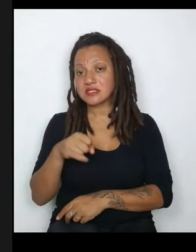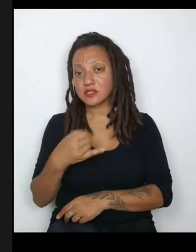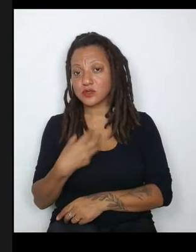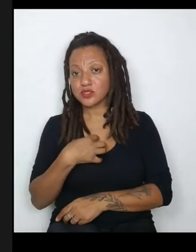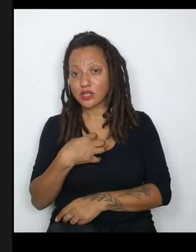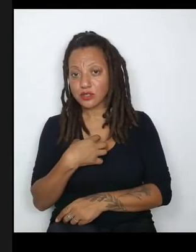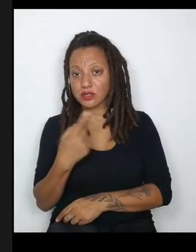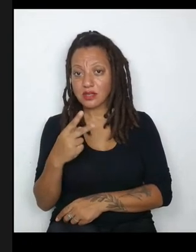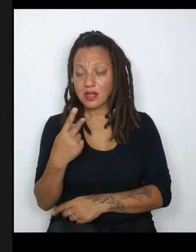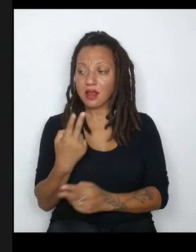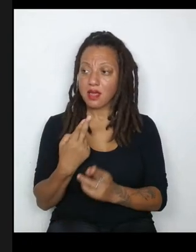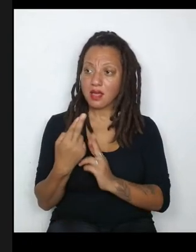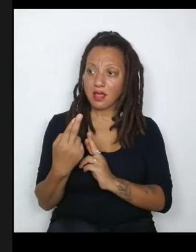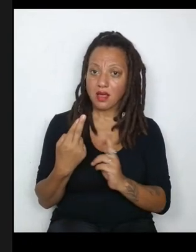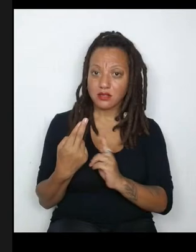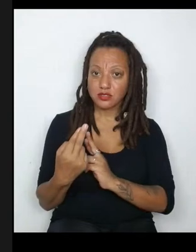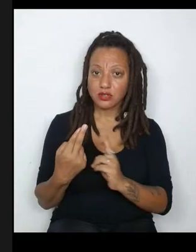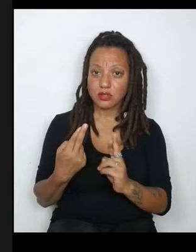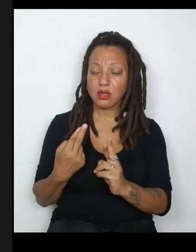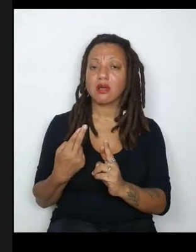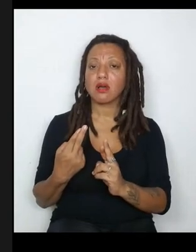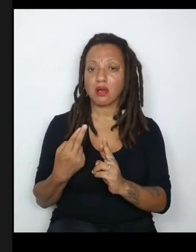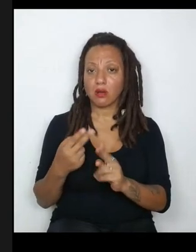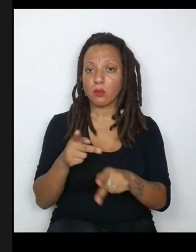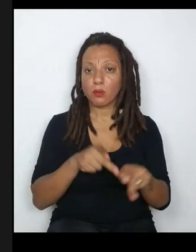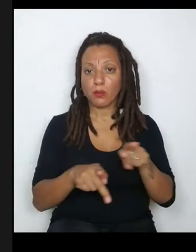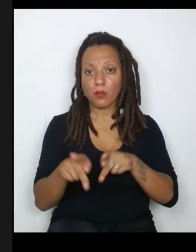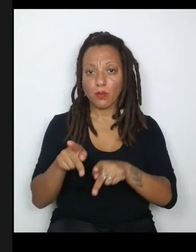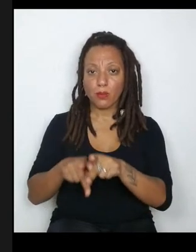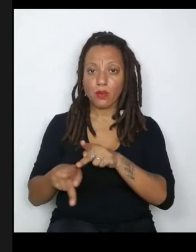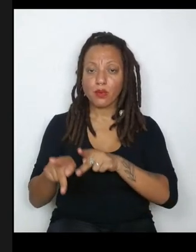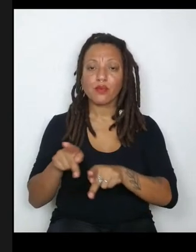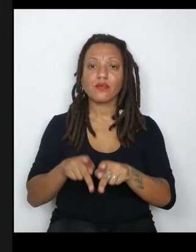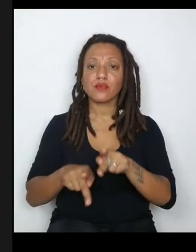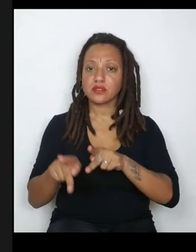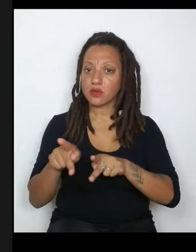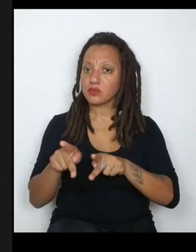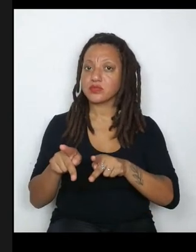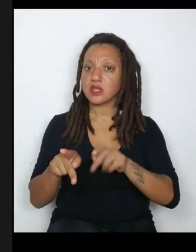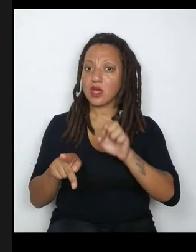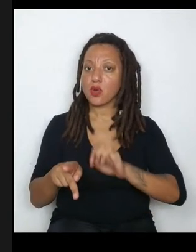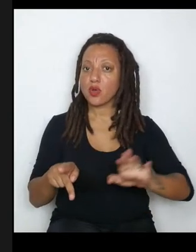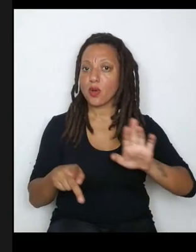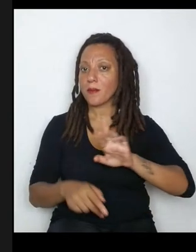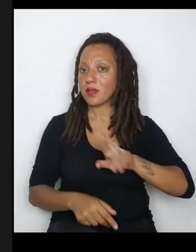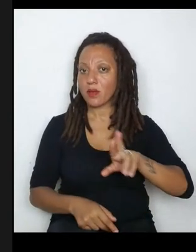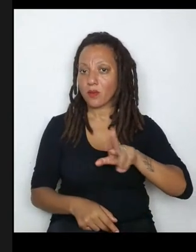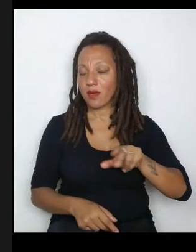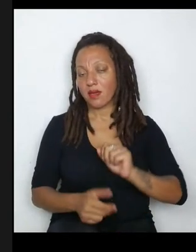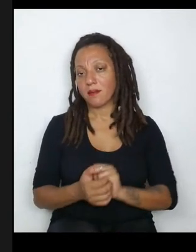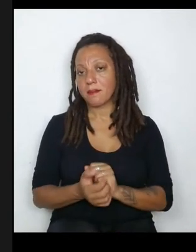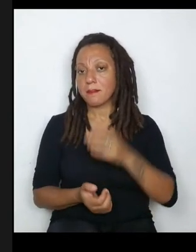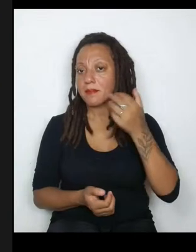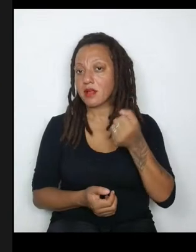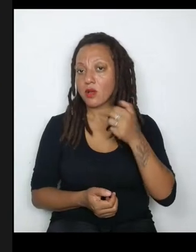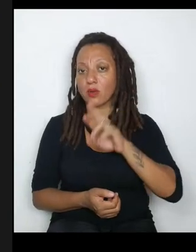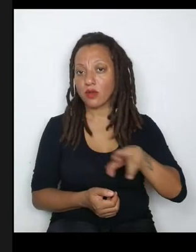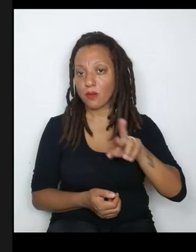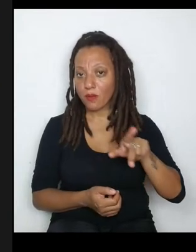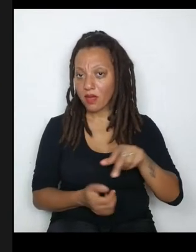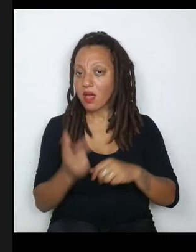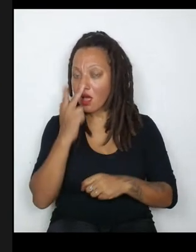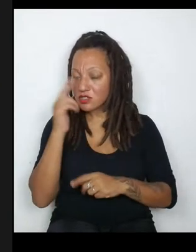had an impact or an influence on his relationship with non-european populations